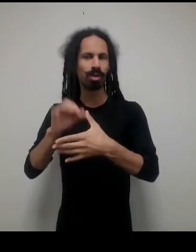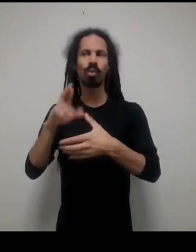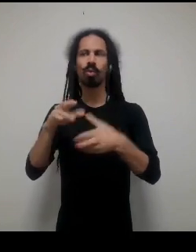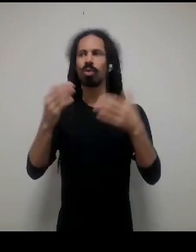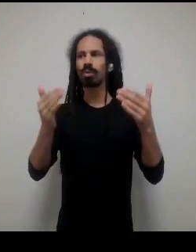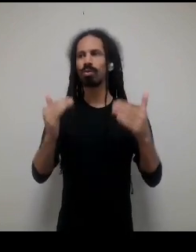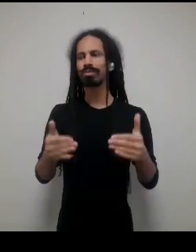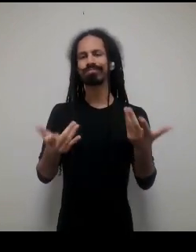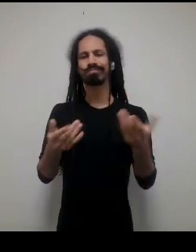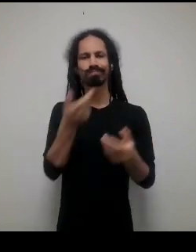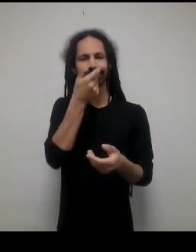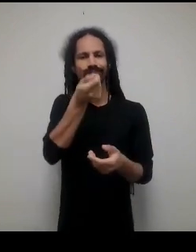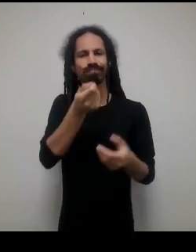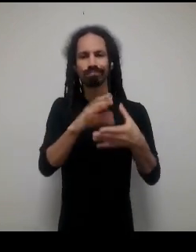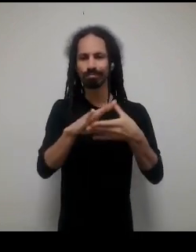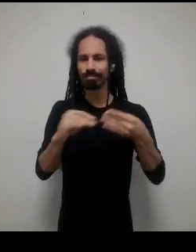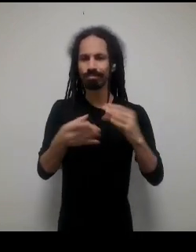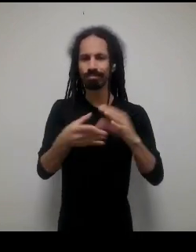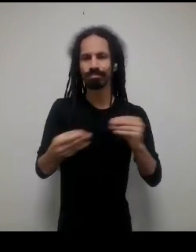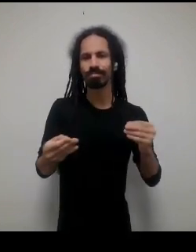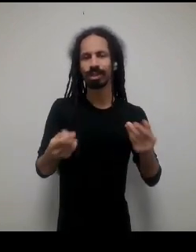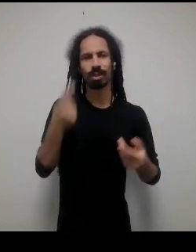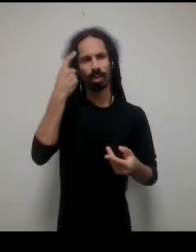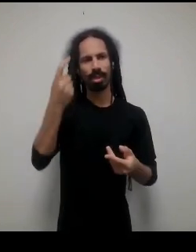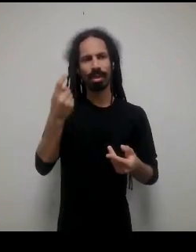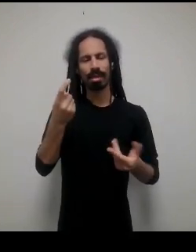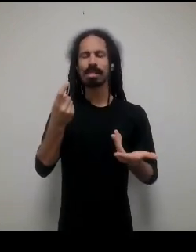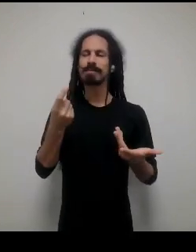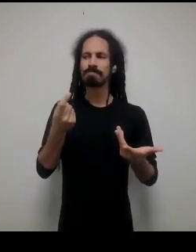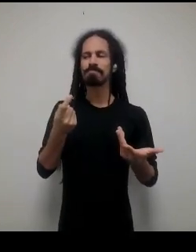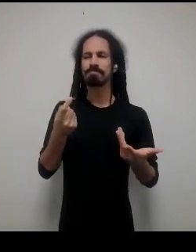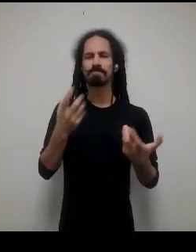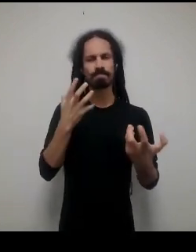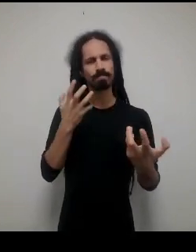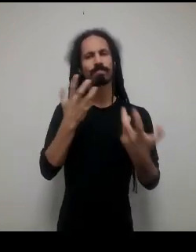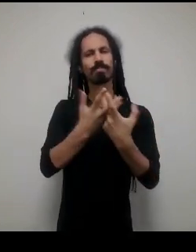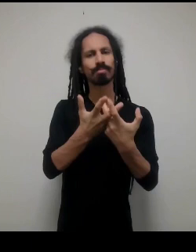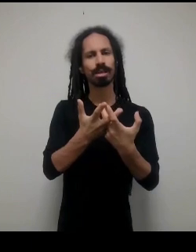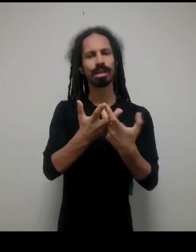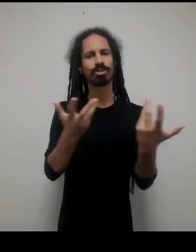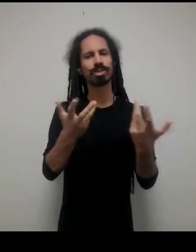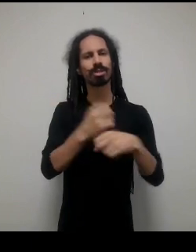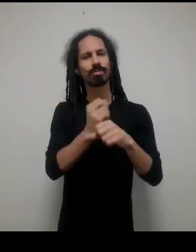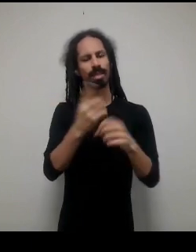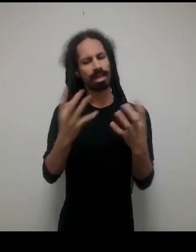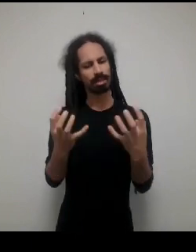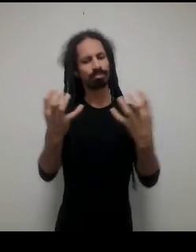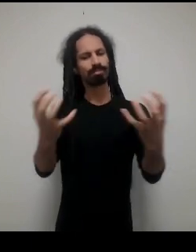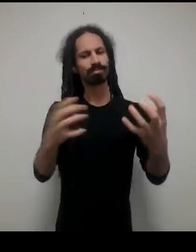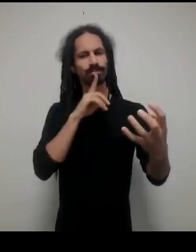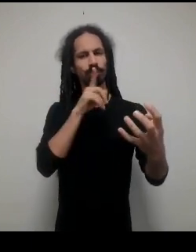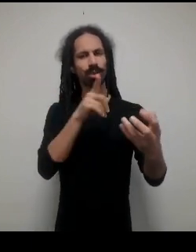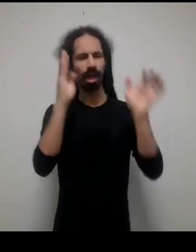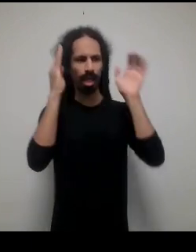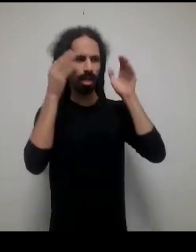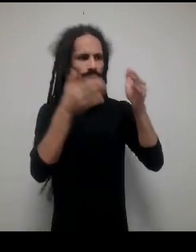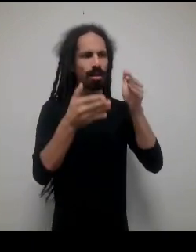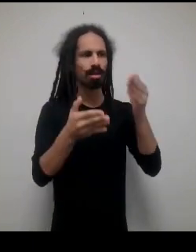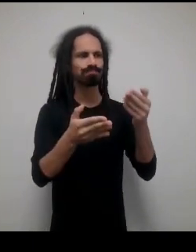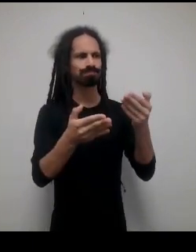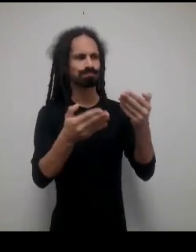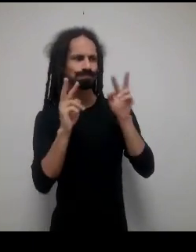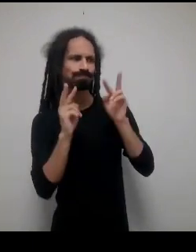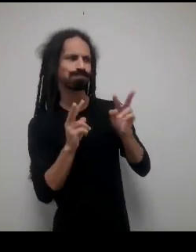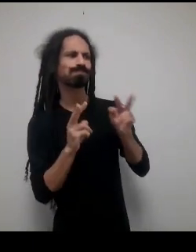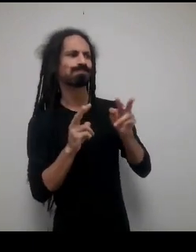an interesting story that you feel would capture your audience's attention and set the stage for the topic of your